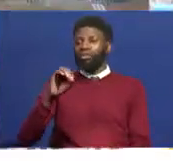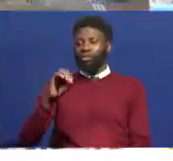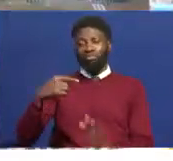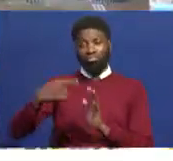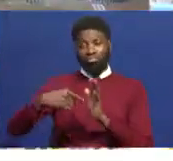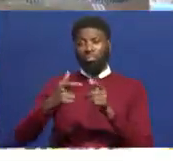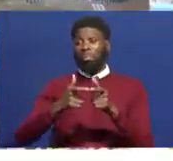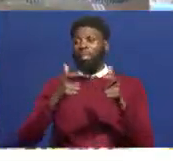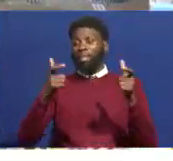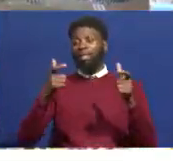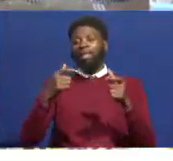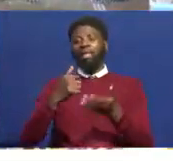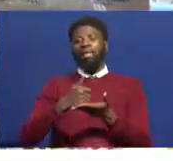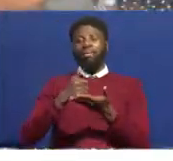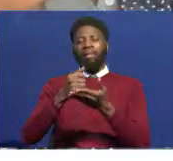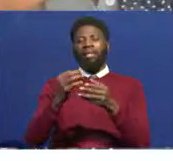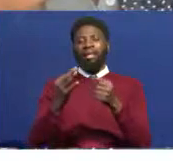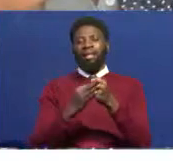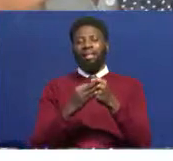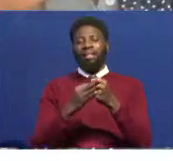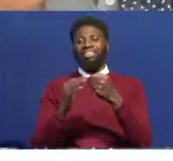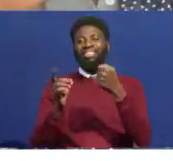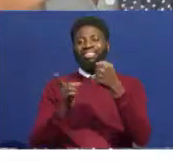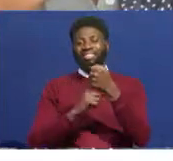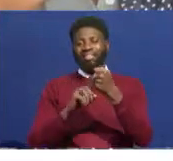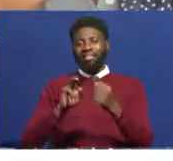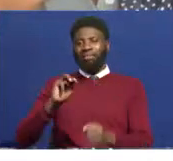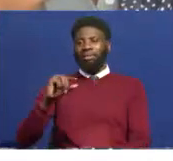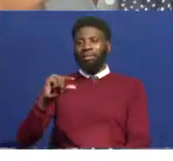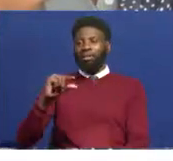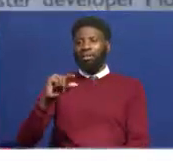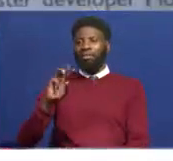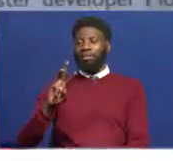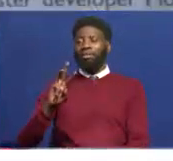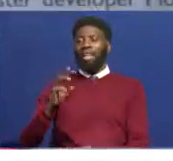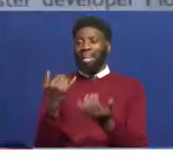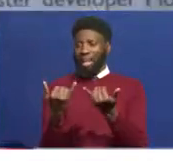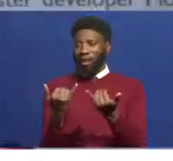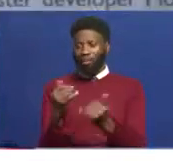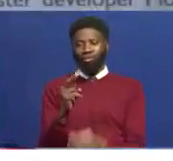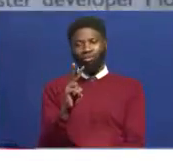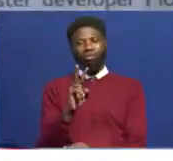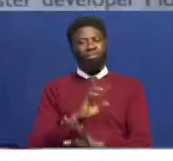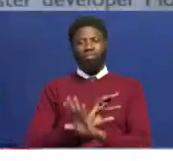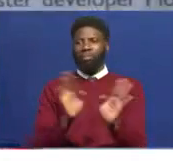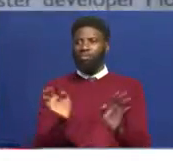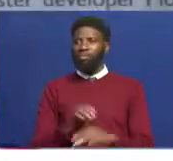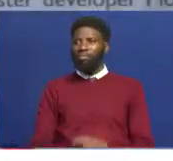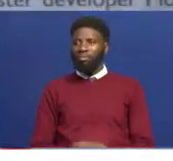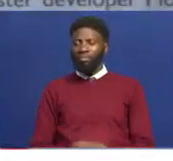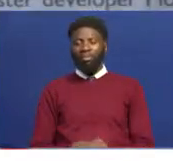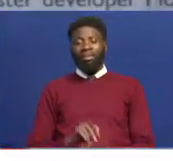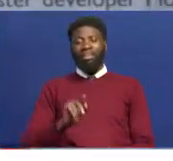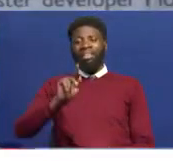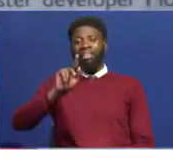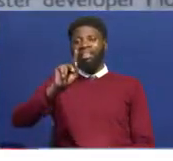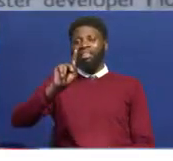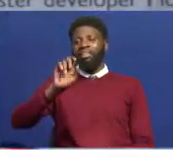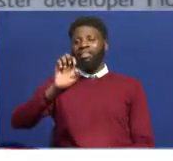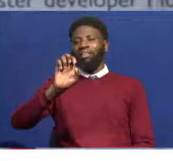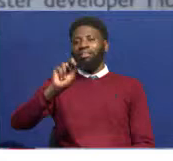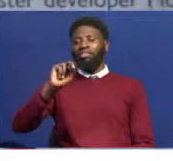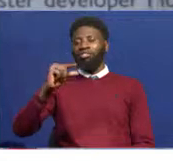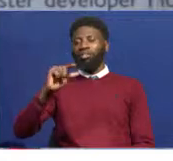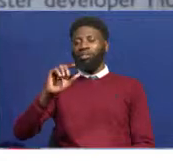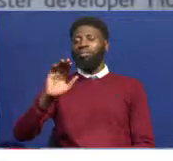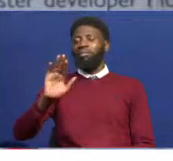generating capacity to 86 megawatts from the current 2 megawatts. KenGen is embarking on several projects aimed at